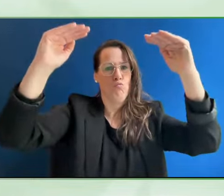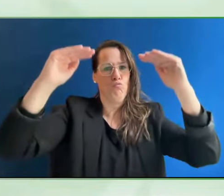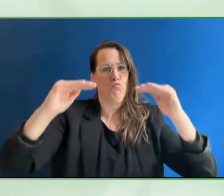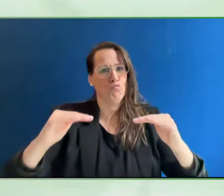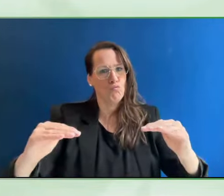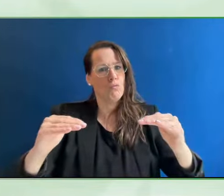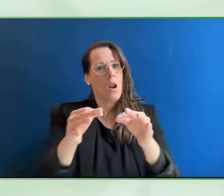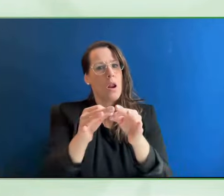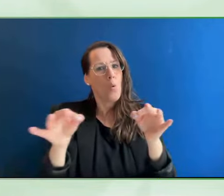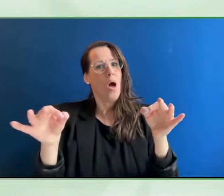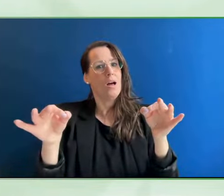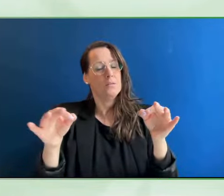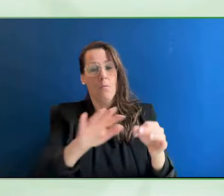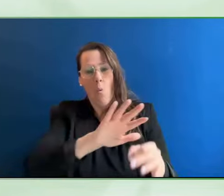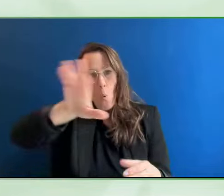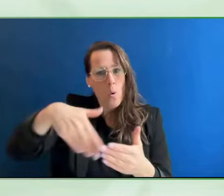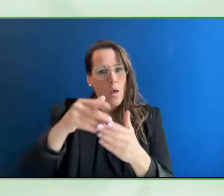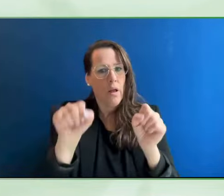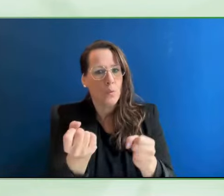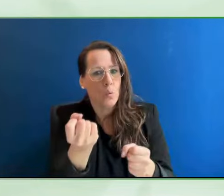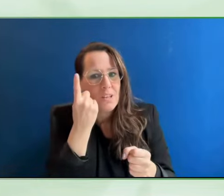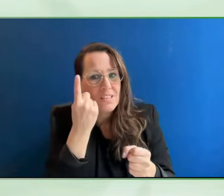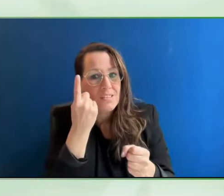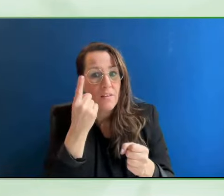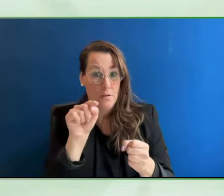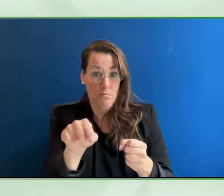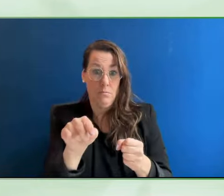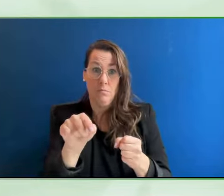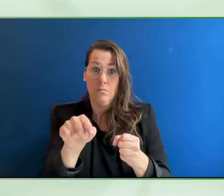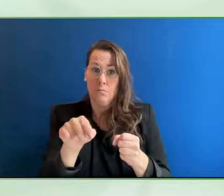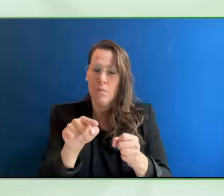language. So is that the reason why you started it?